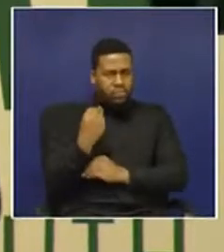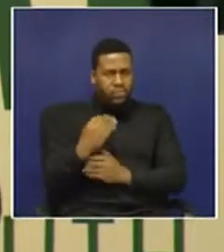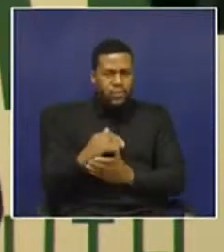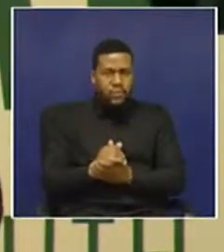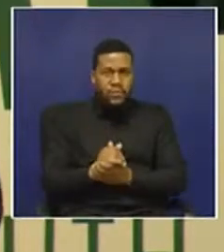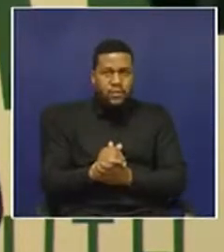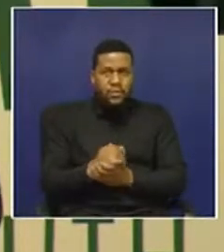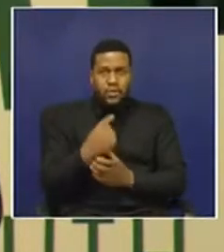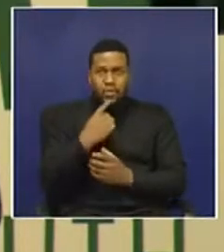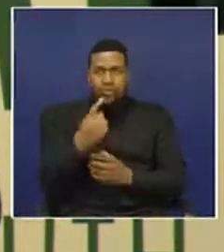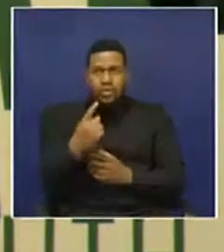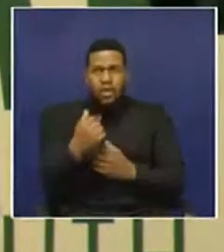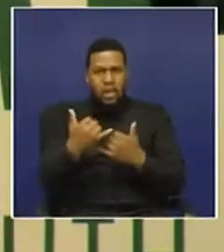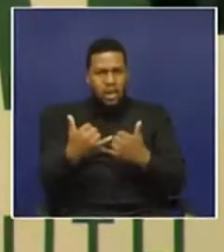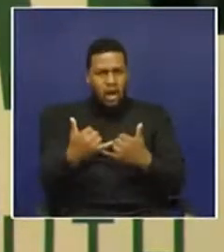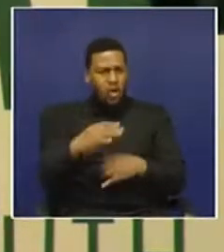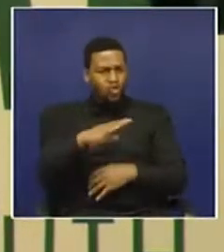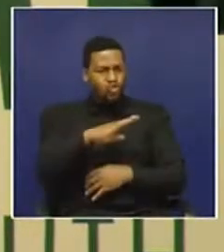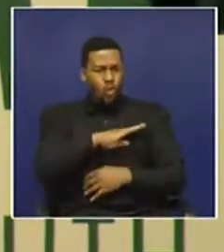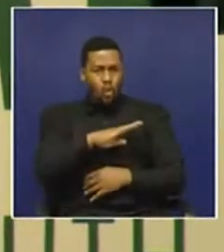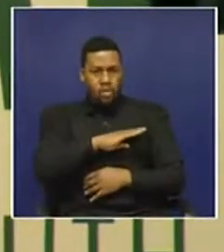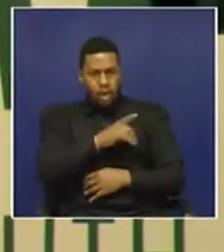additional deployment of the Defence Force?